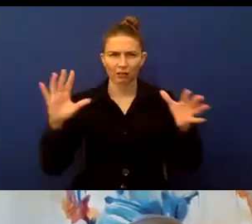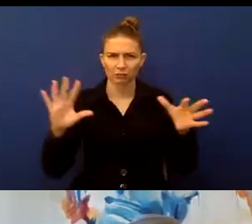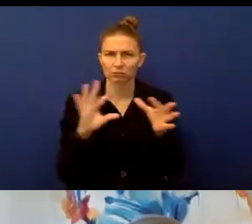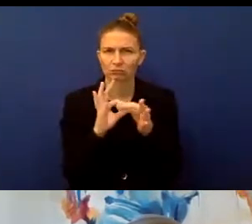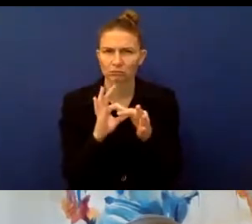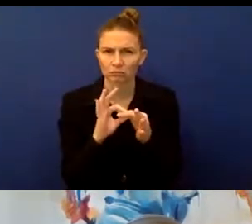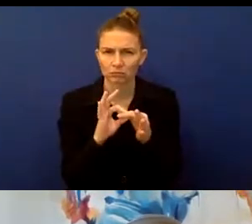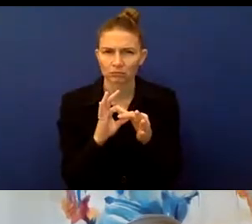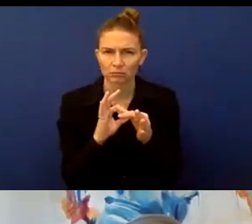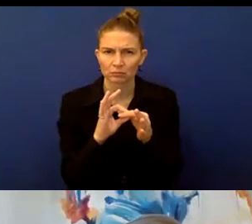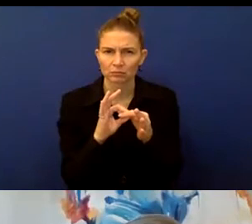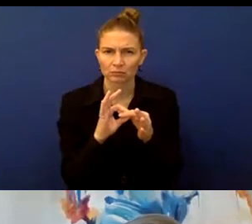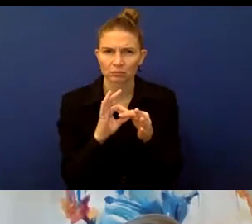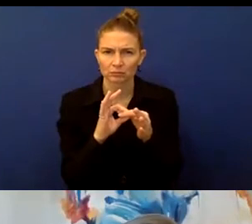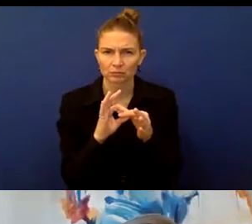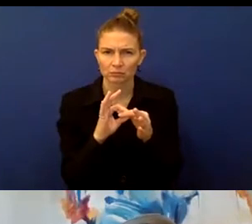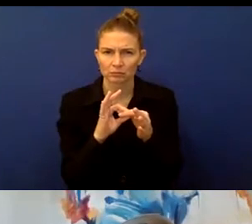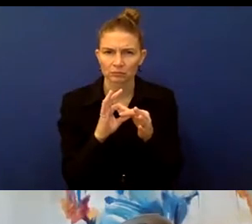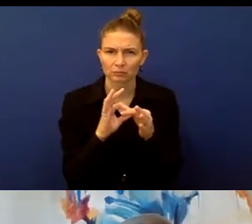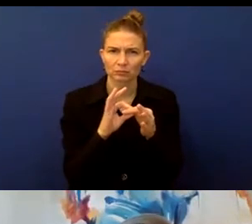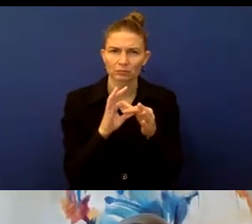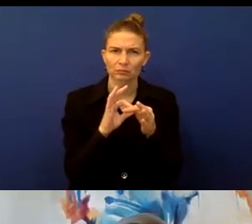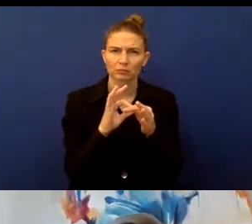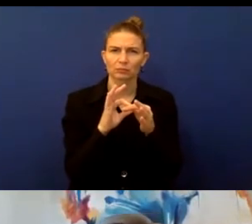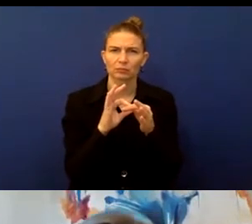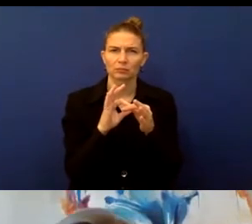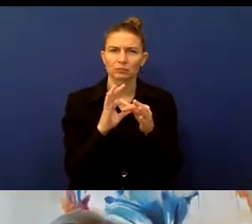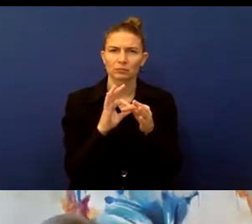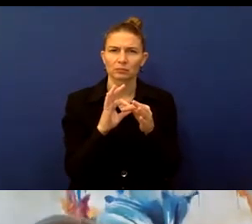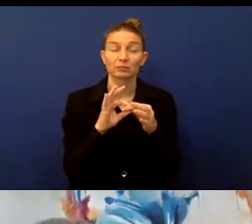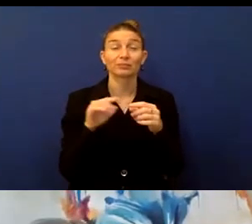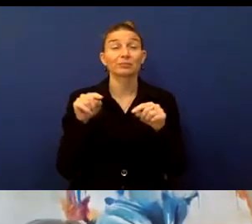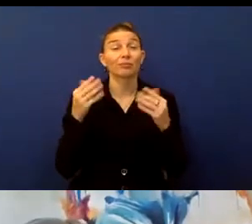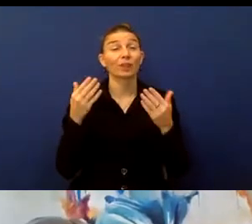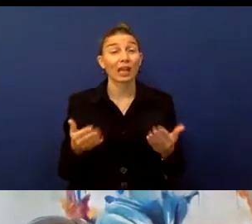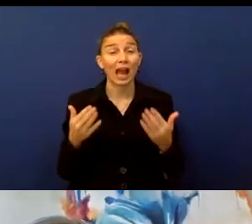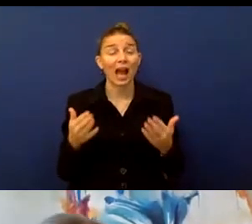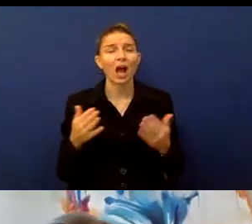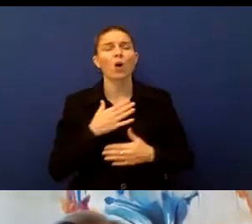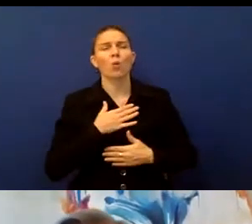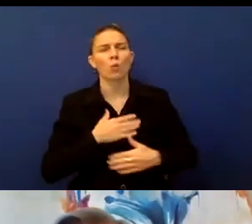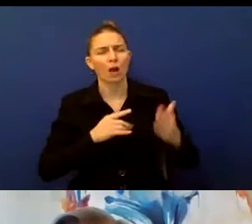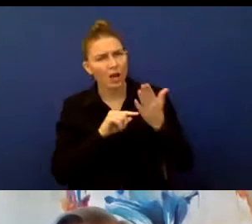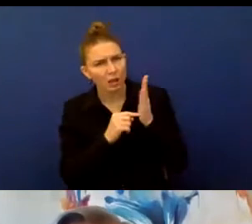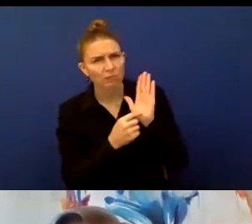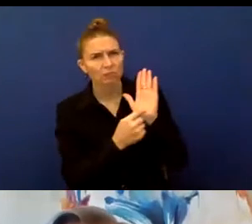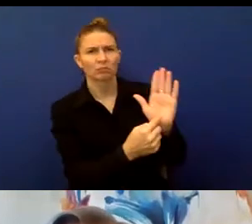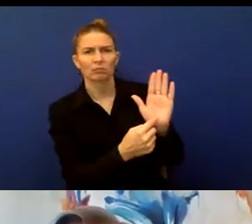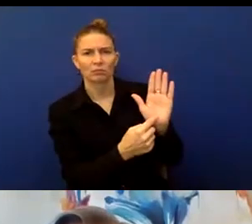The panel discussion is meant to highlight some of the initiatives that have been